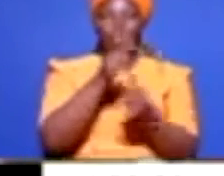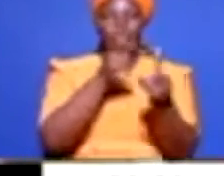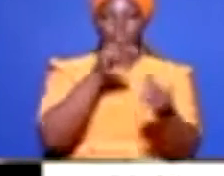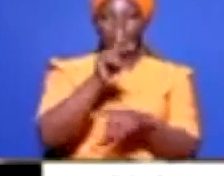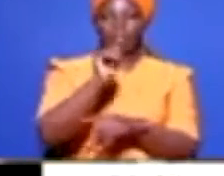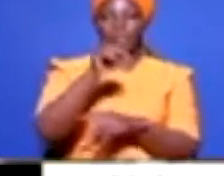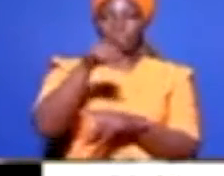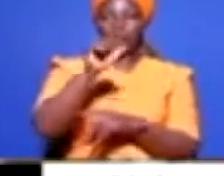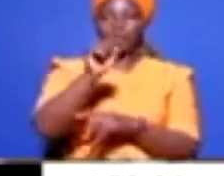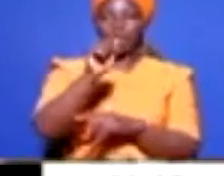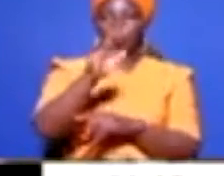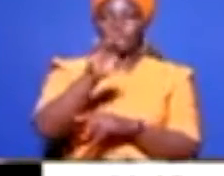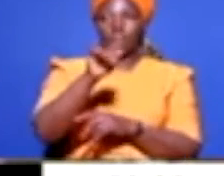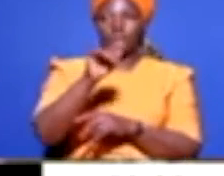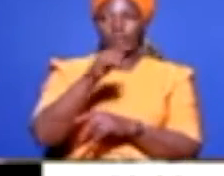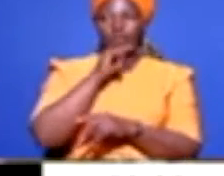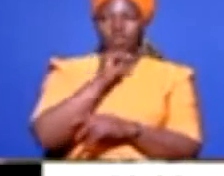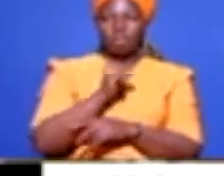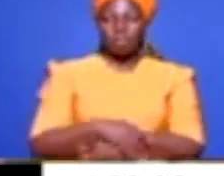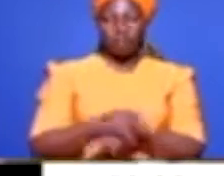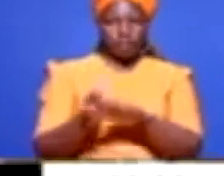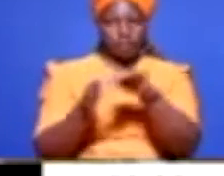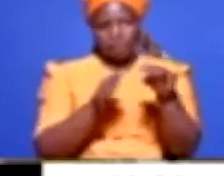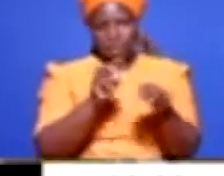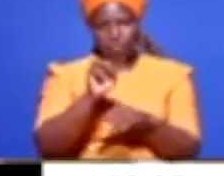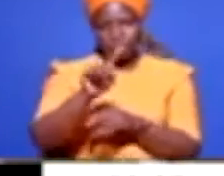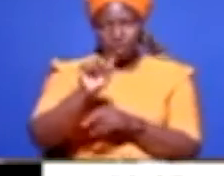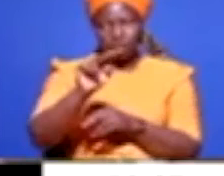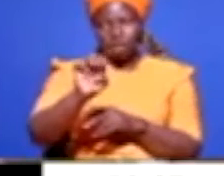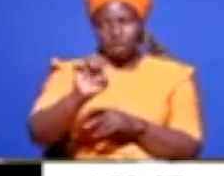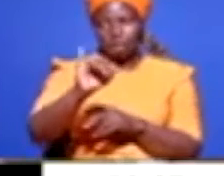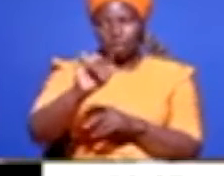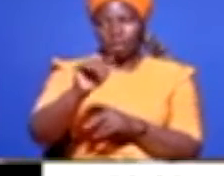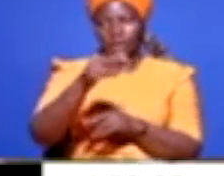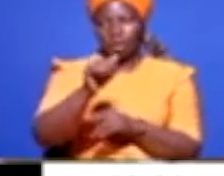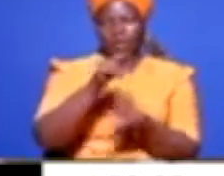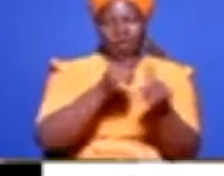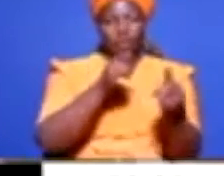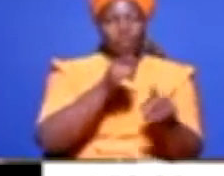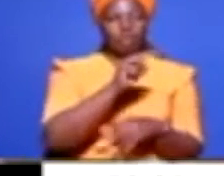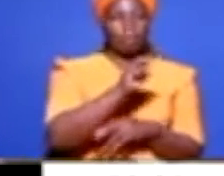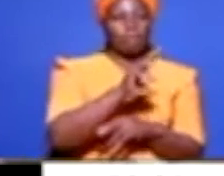87. Mutethia Caleb Ngumbau, Mangu High School, 87.